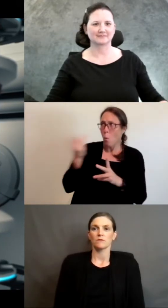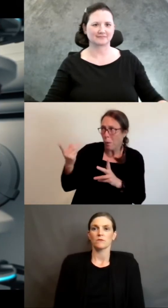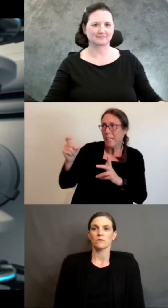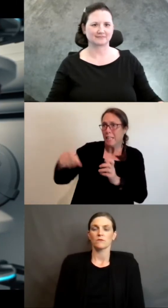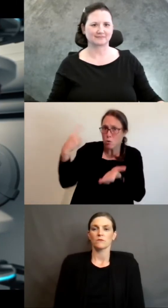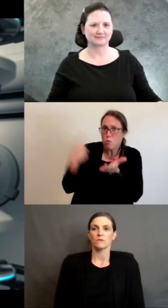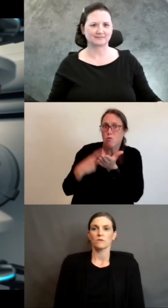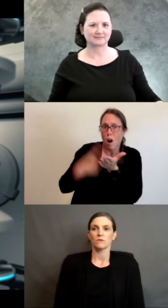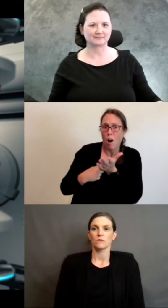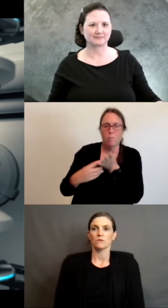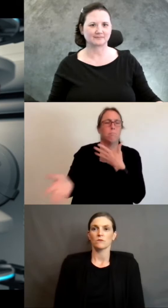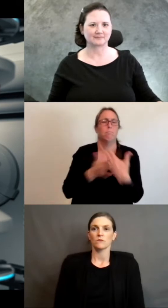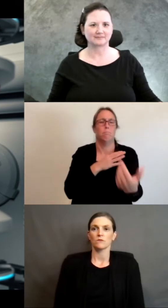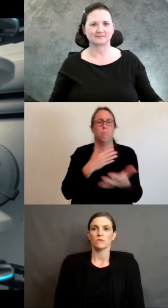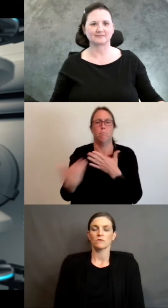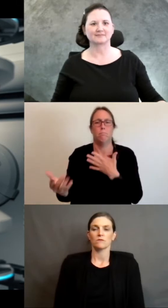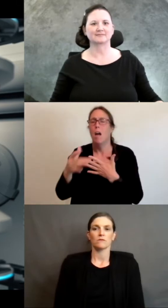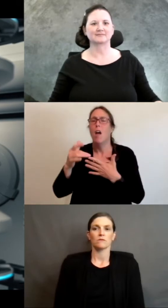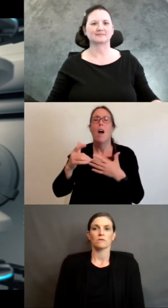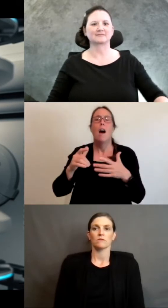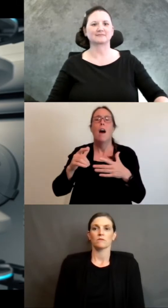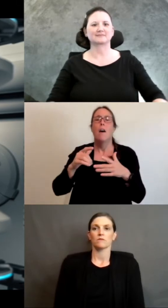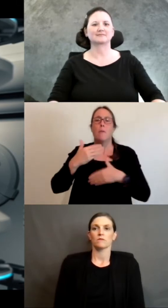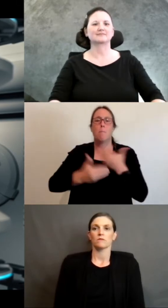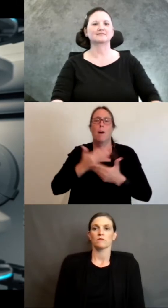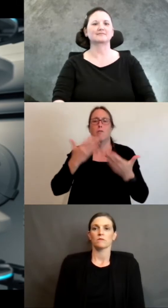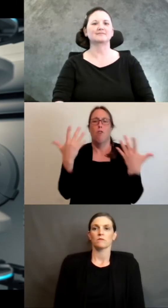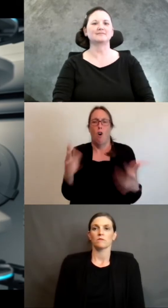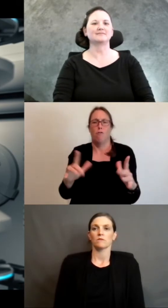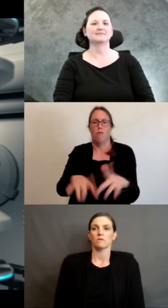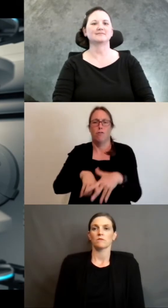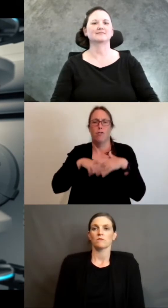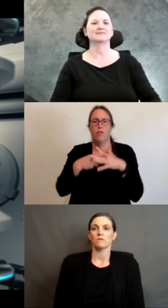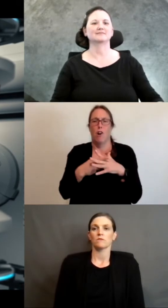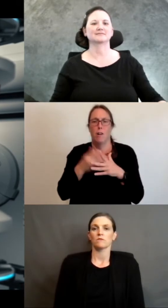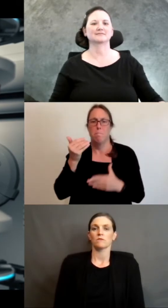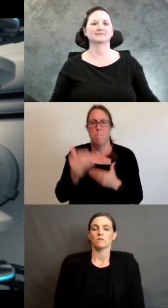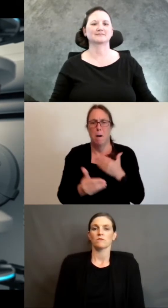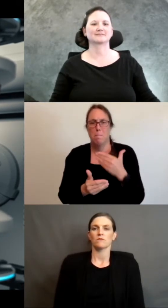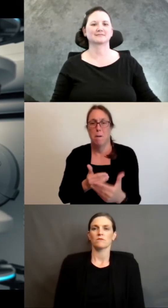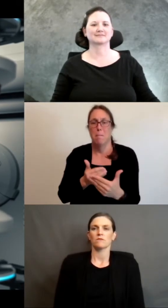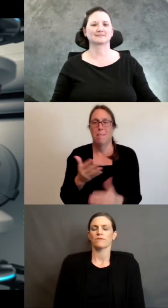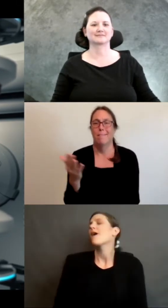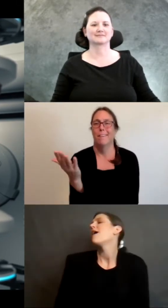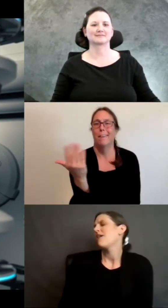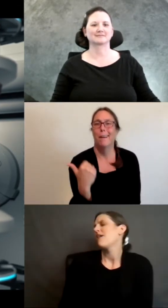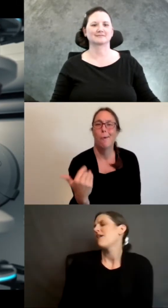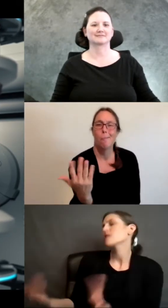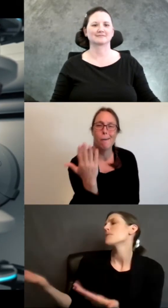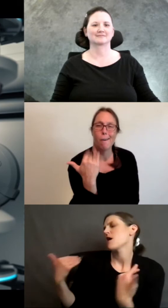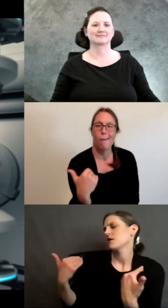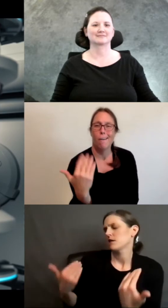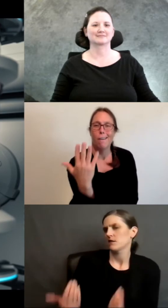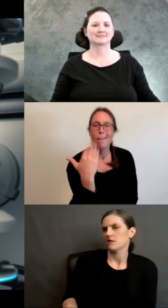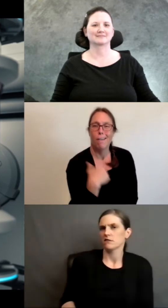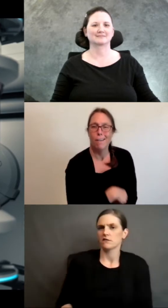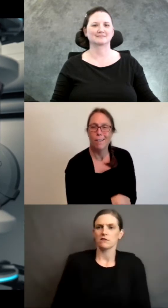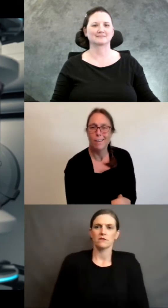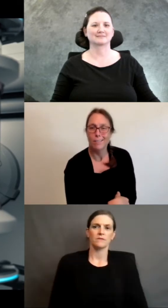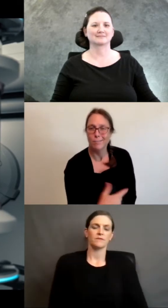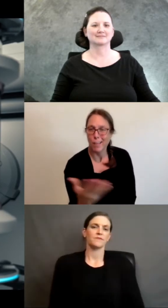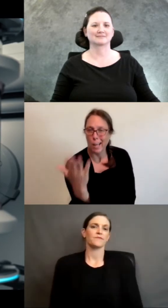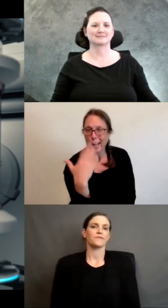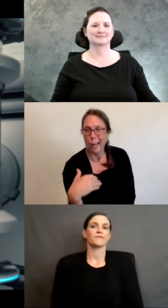doesn't matter. The sequence is engaged. He motions them to come in. Come